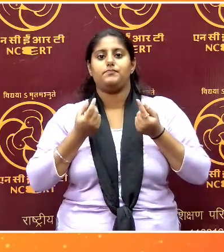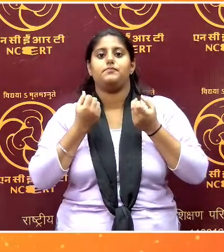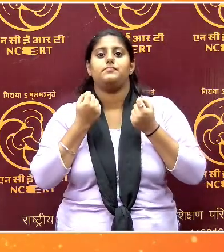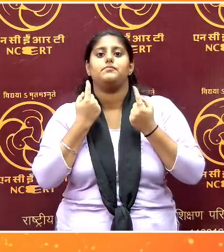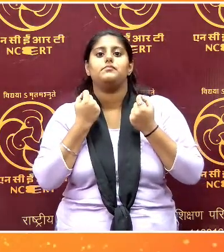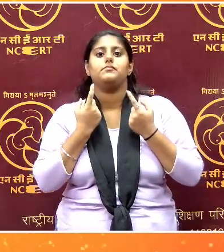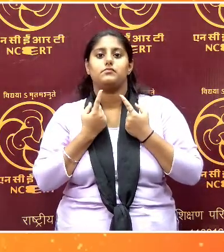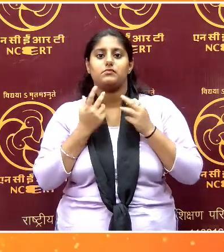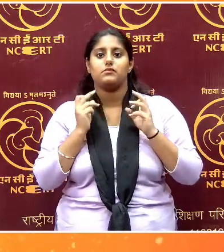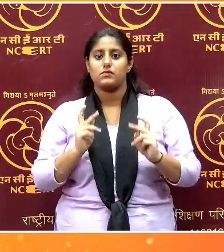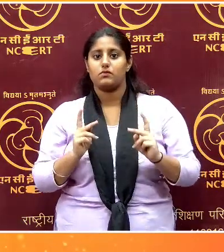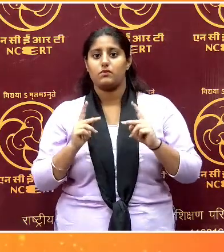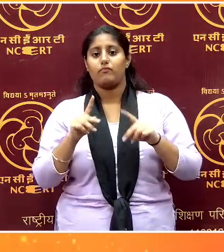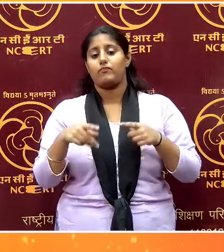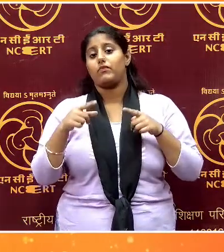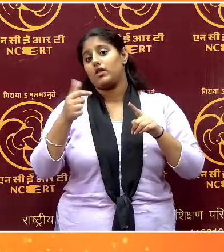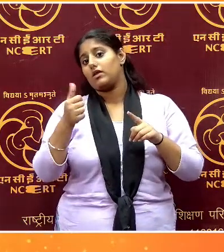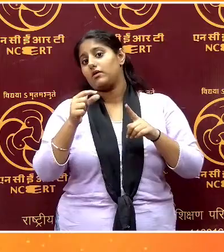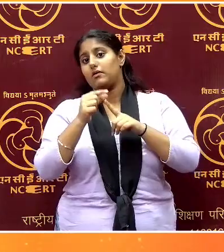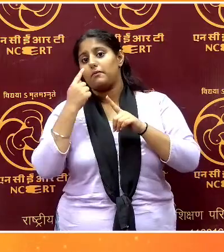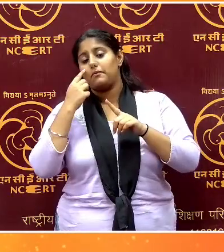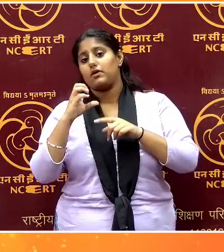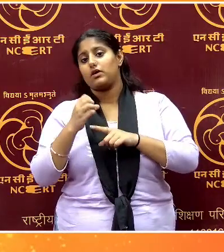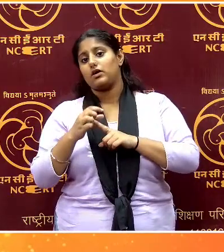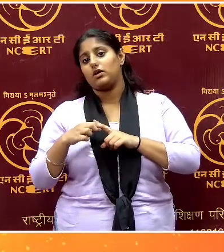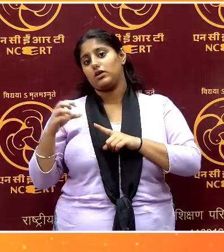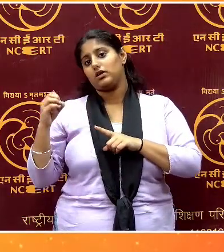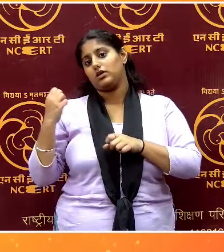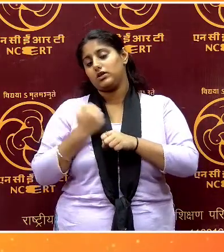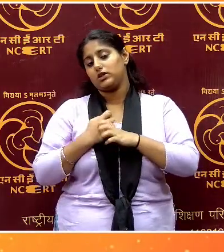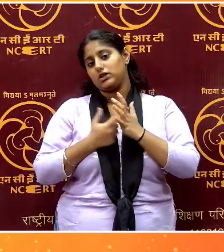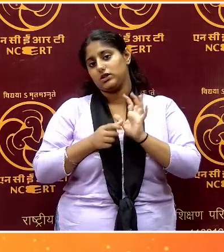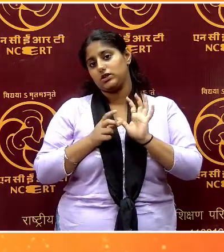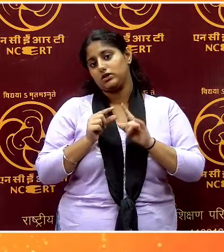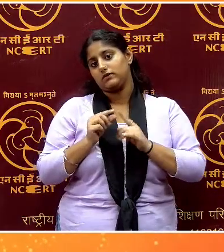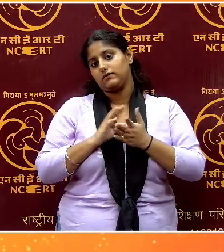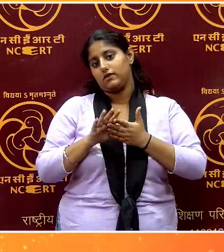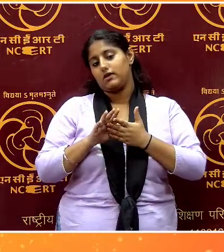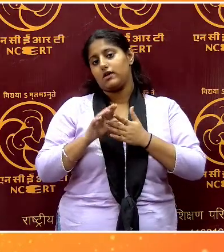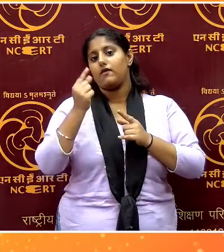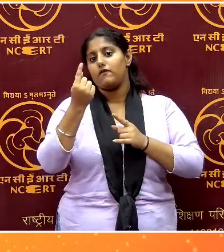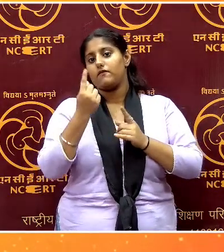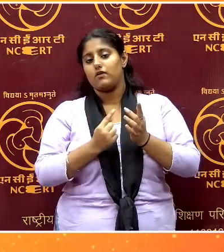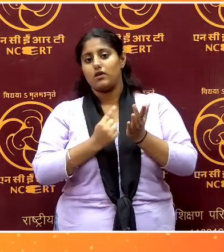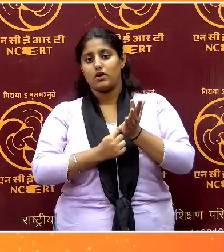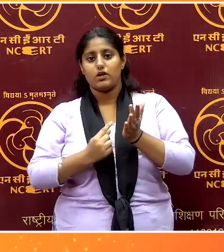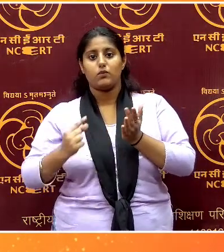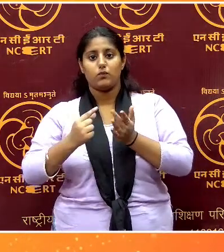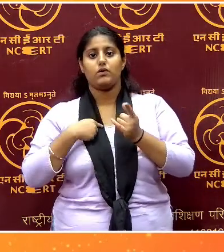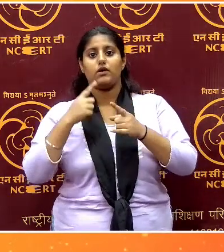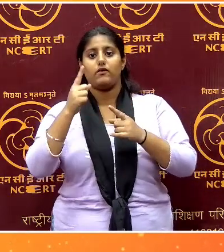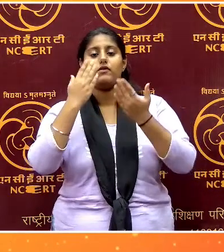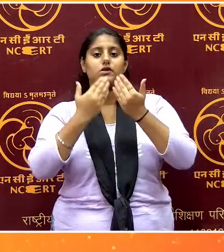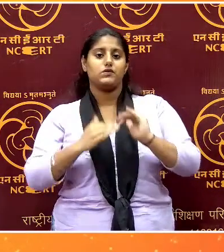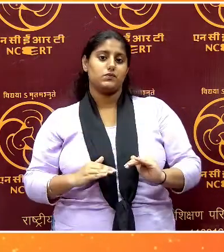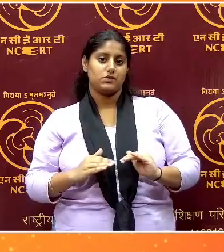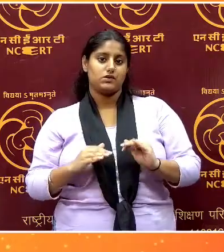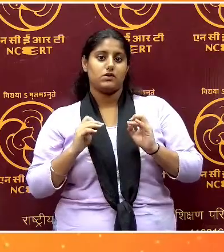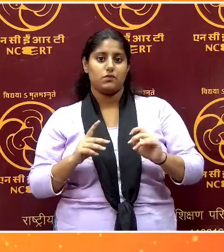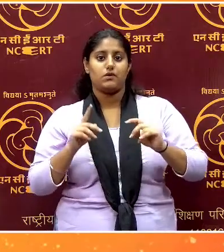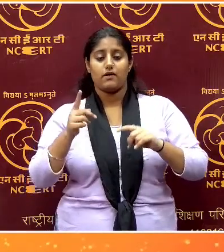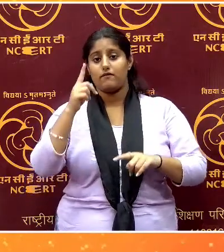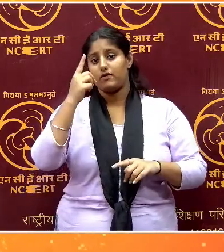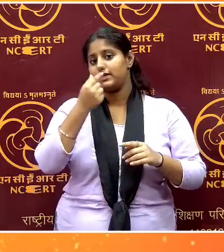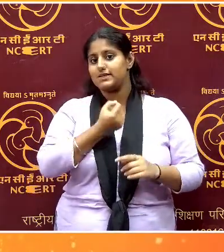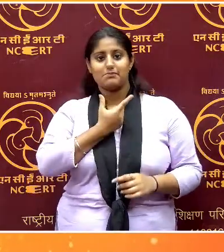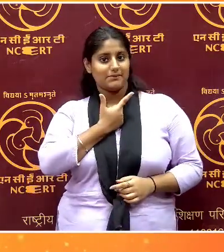Okay. Right. In the above pictograph, one unit or symbol is used to represent one student. Here we have used one